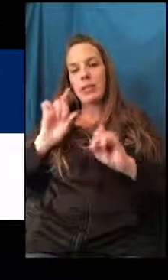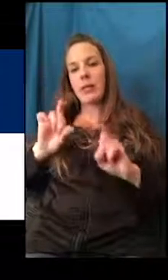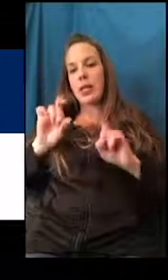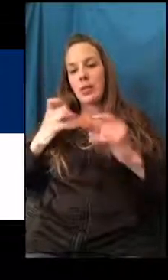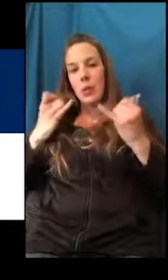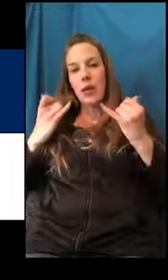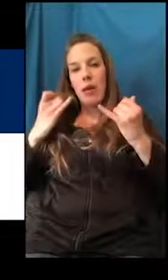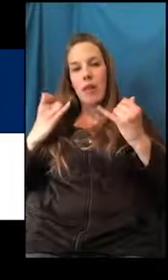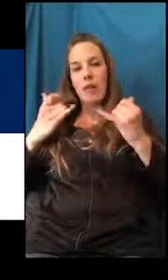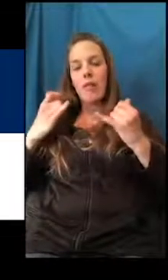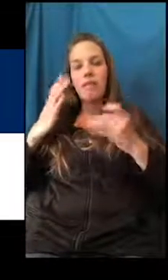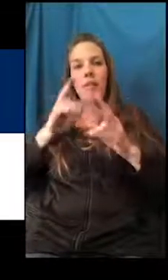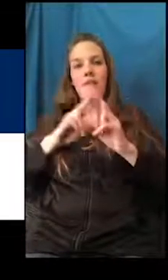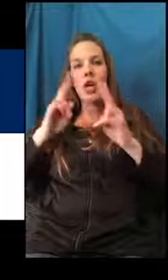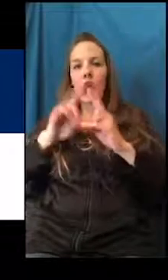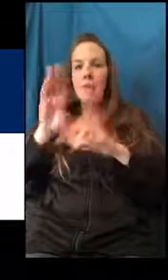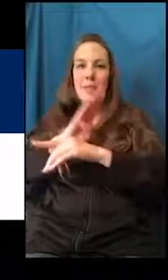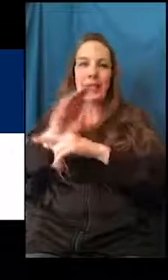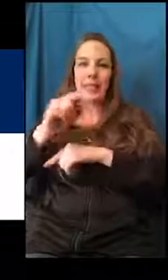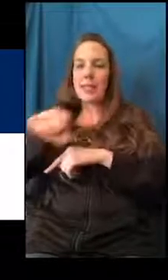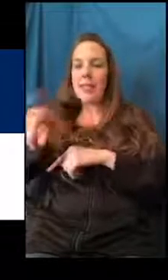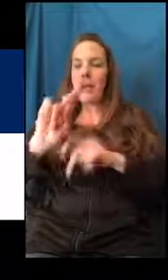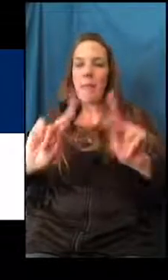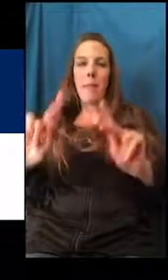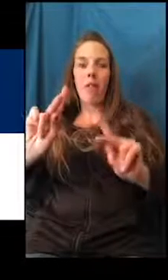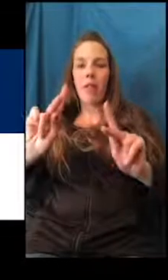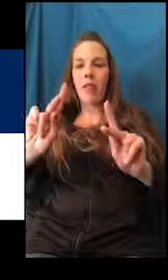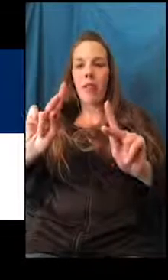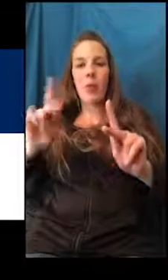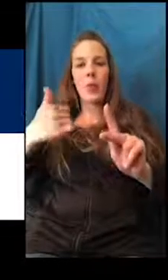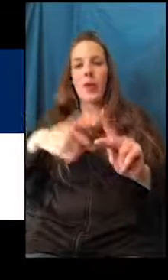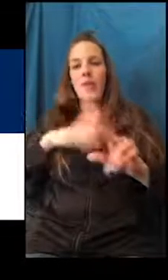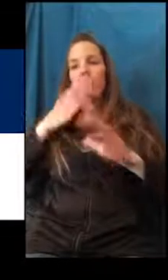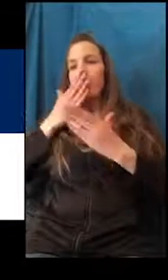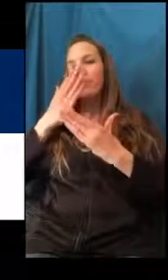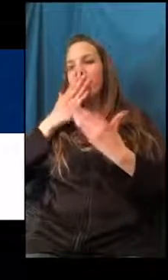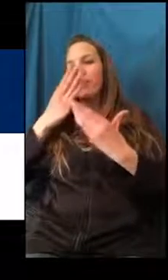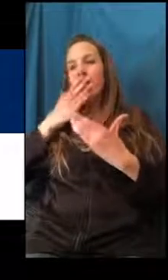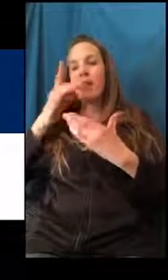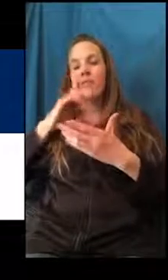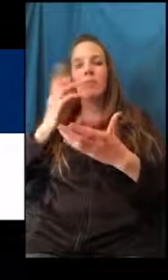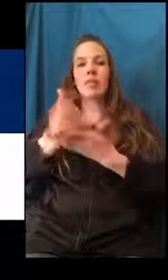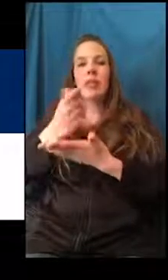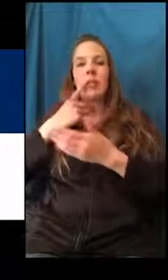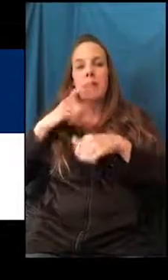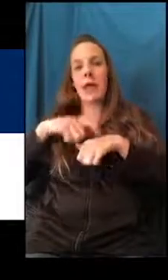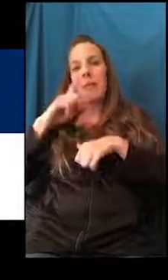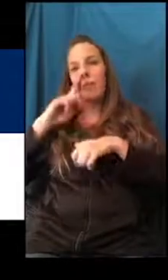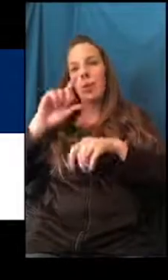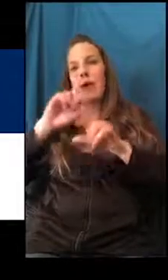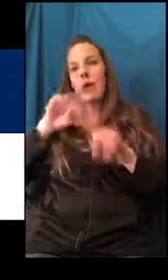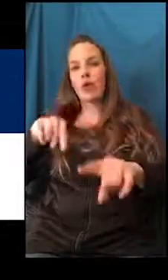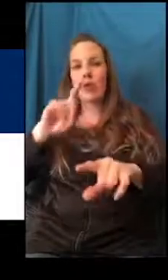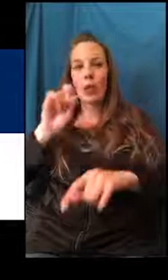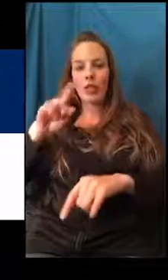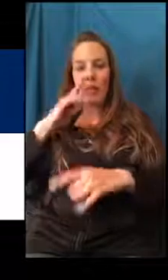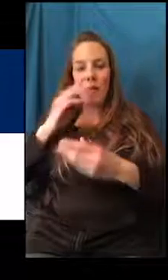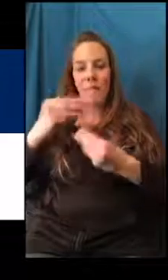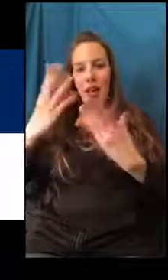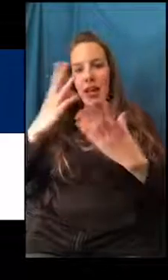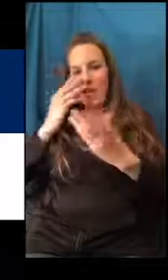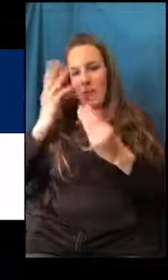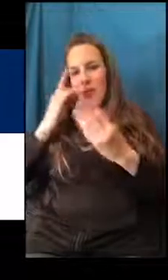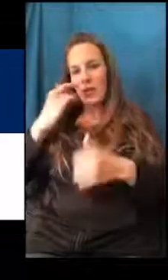are very busy individuals, and we're very grateful to have them take some time out of their day to answer some questions and provide information to our